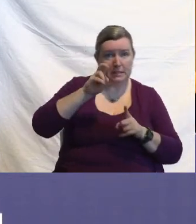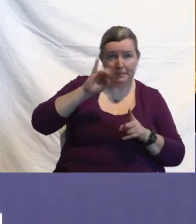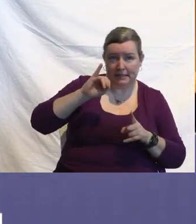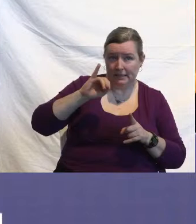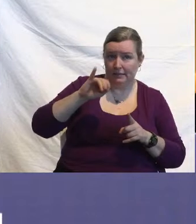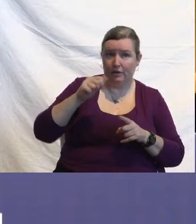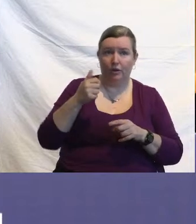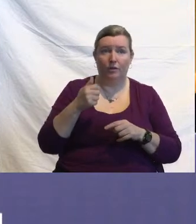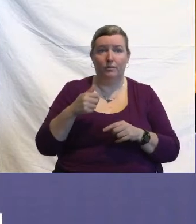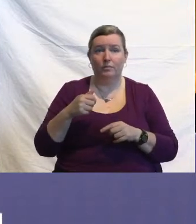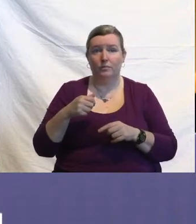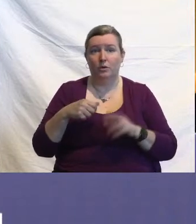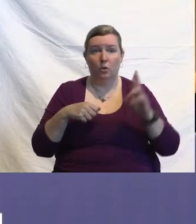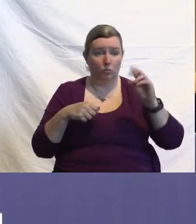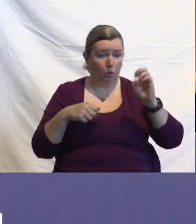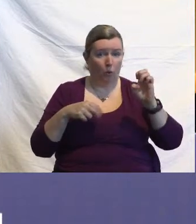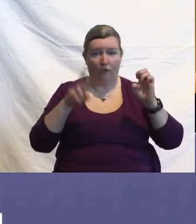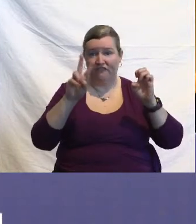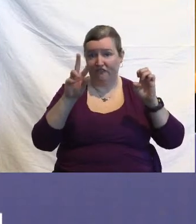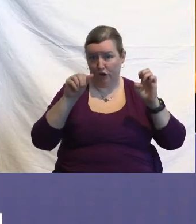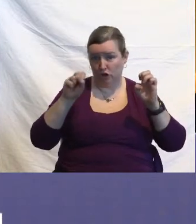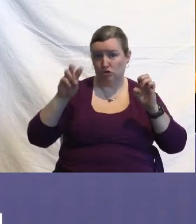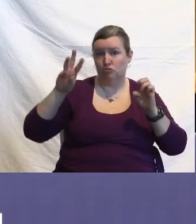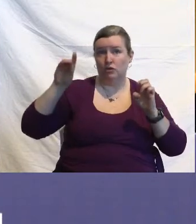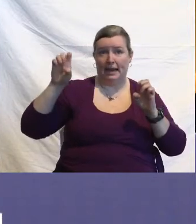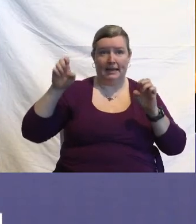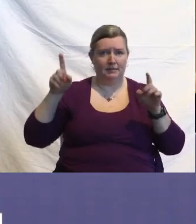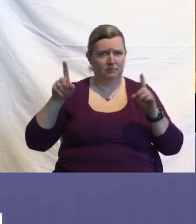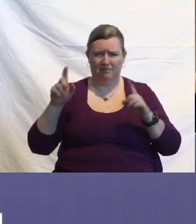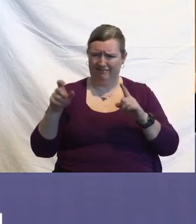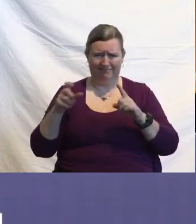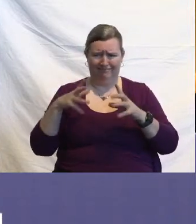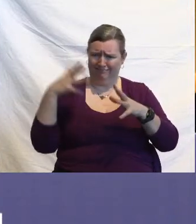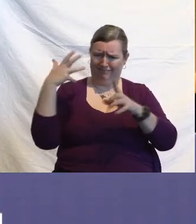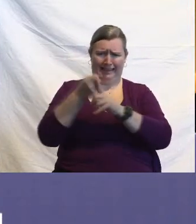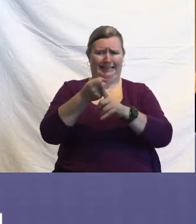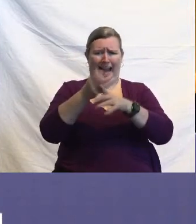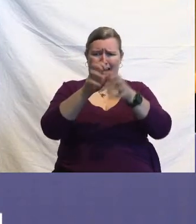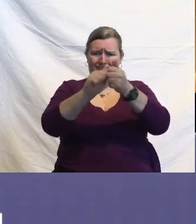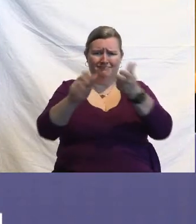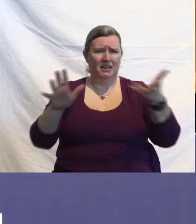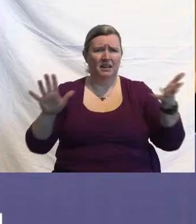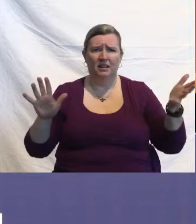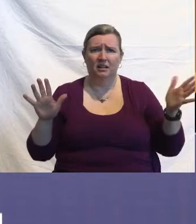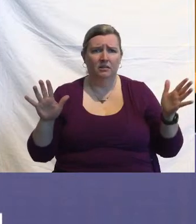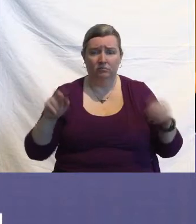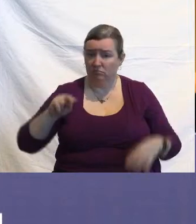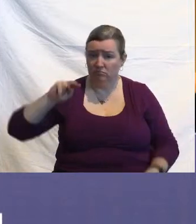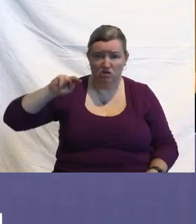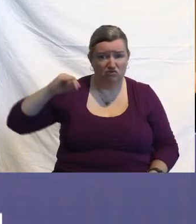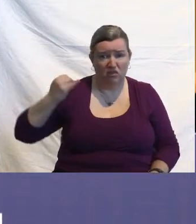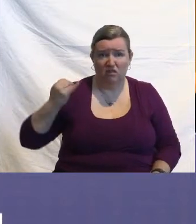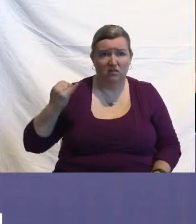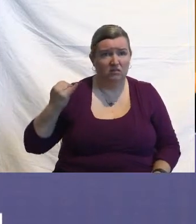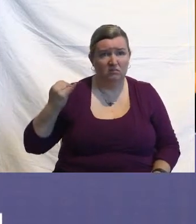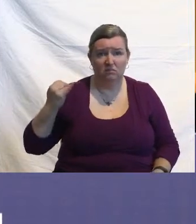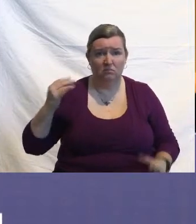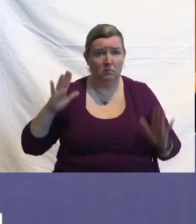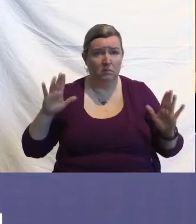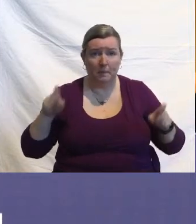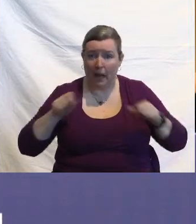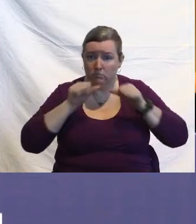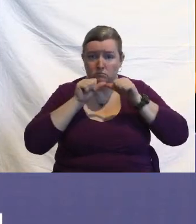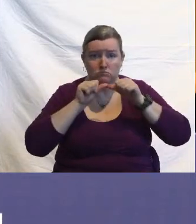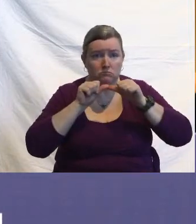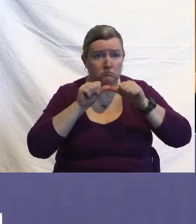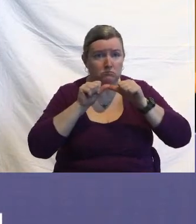Wade is under assault. That's quite clear. And the reproductive freedoms in New Jersey can only go on if they are